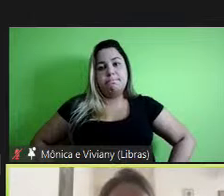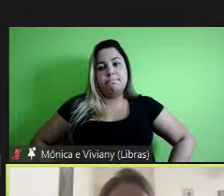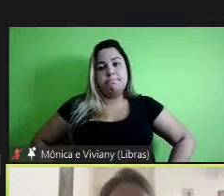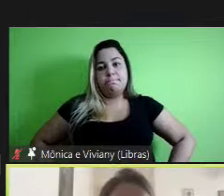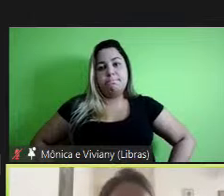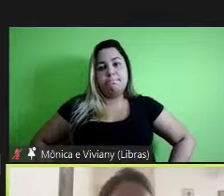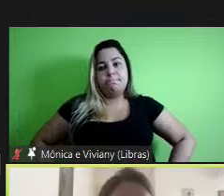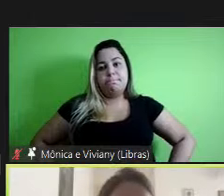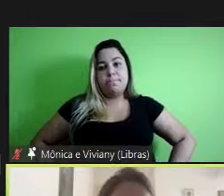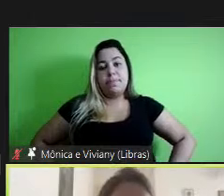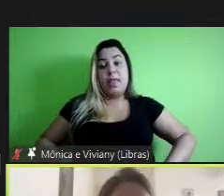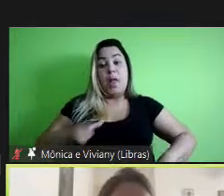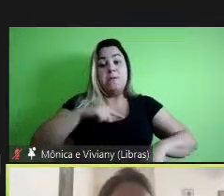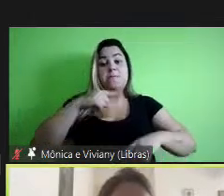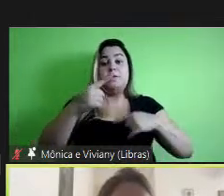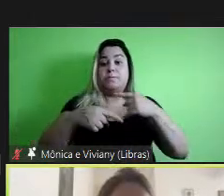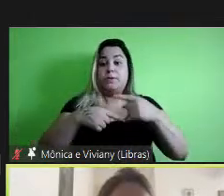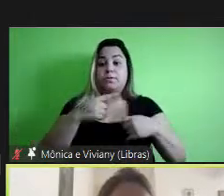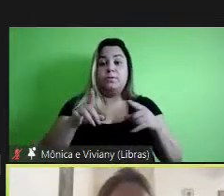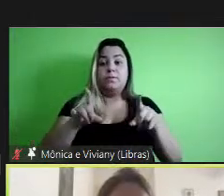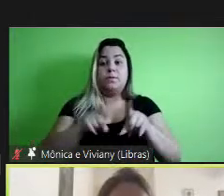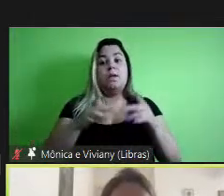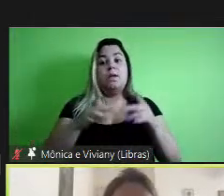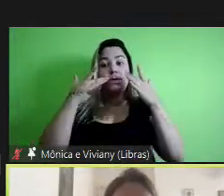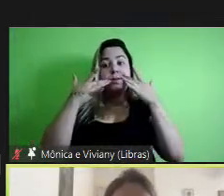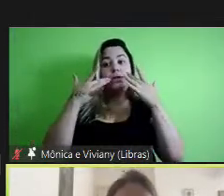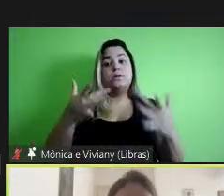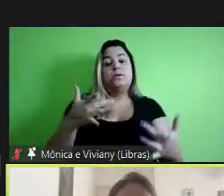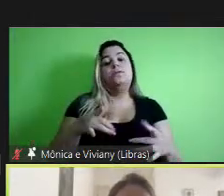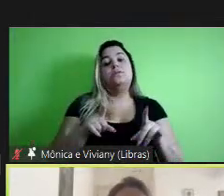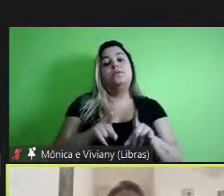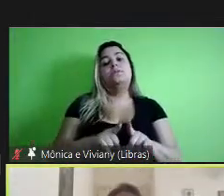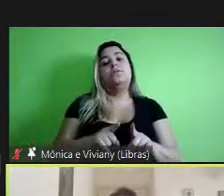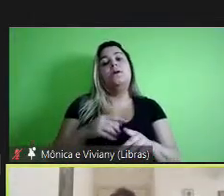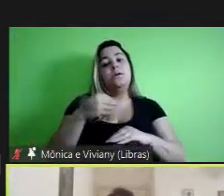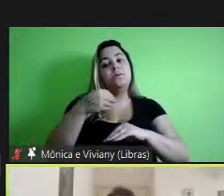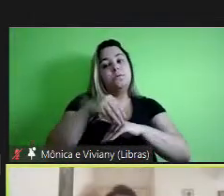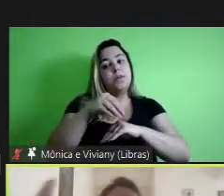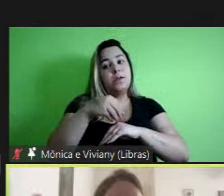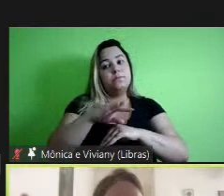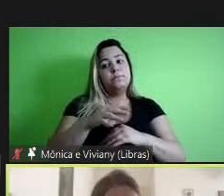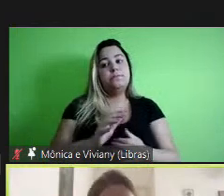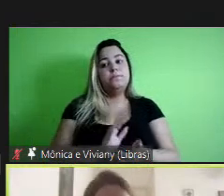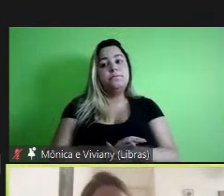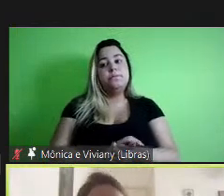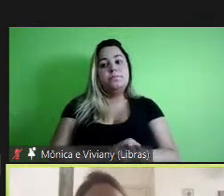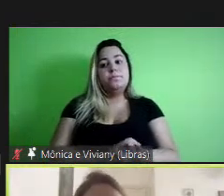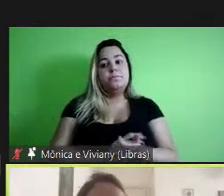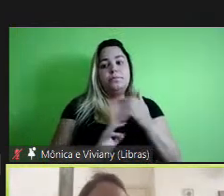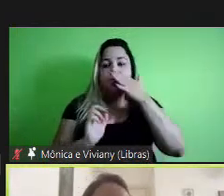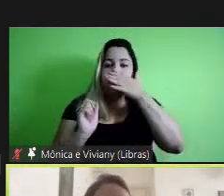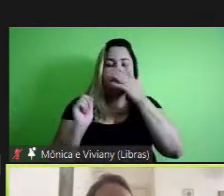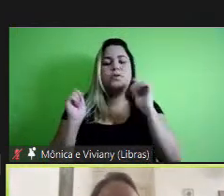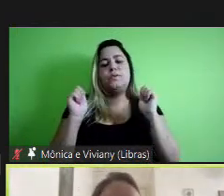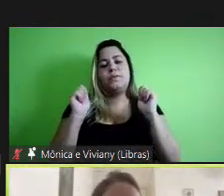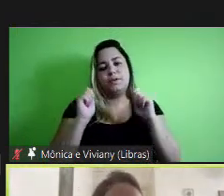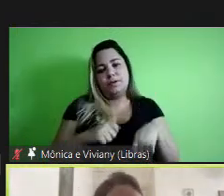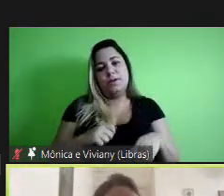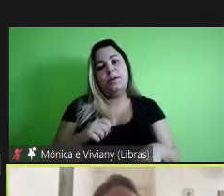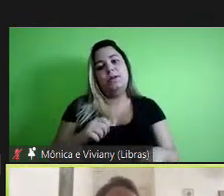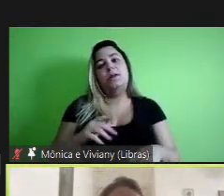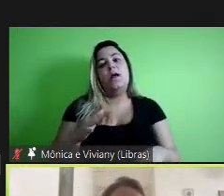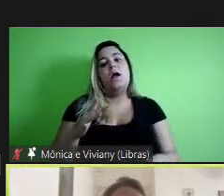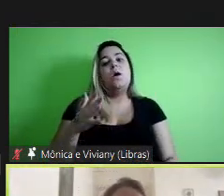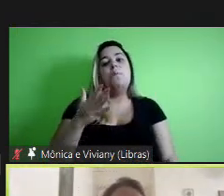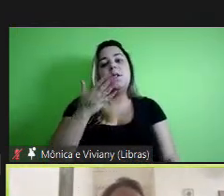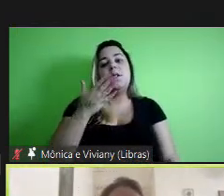Well, now I can pass to you later. I'm going to finish now my presentation, and then later I will try to do this. So